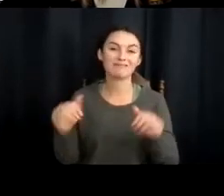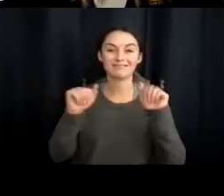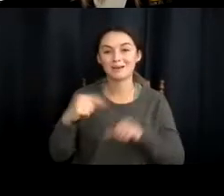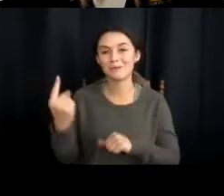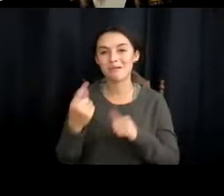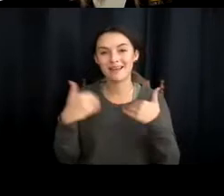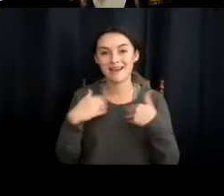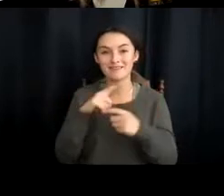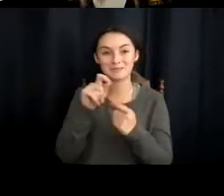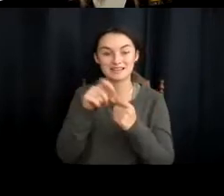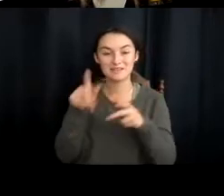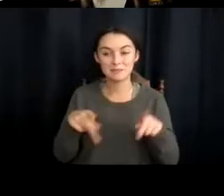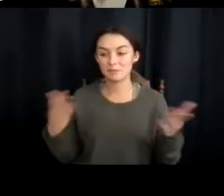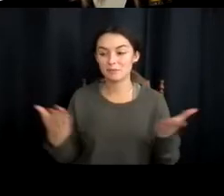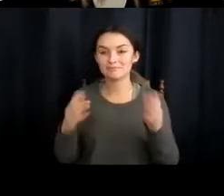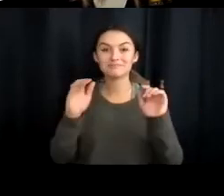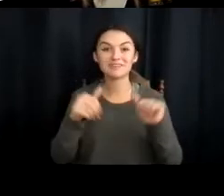vote online streaming.